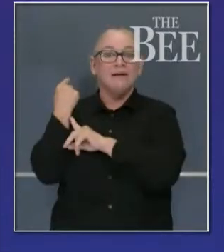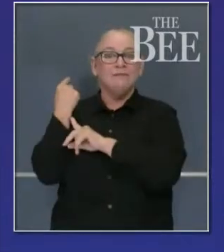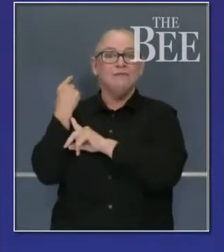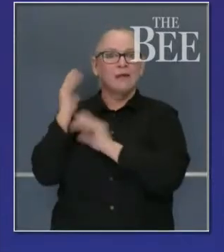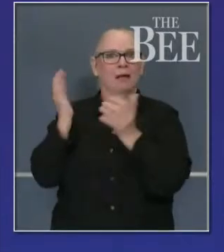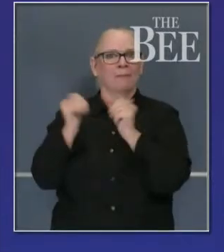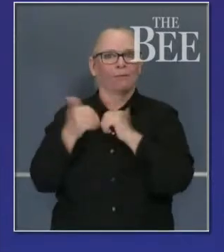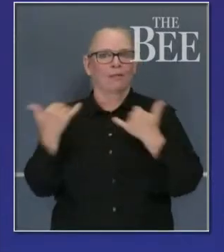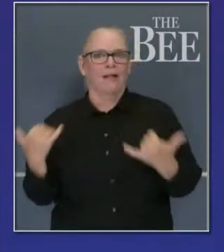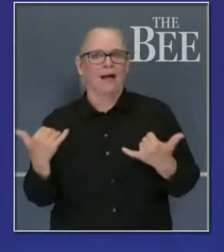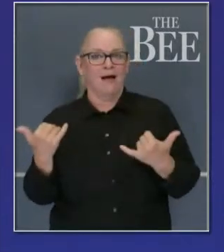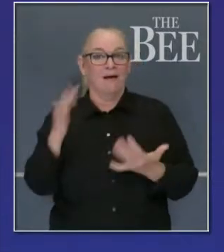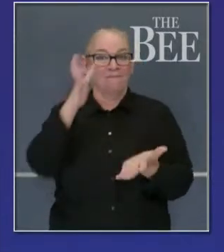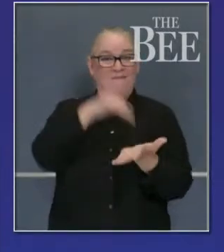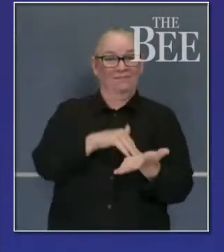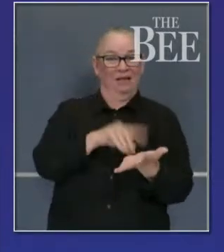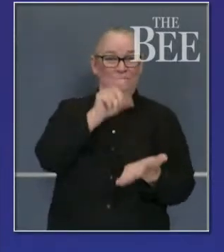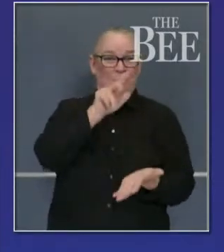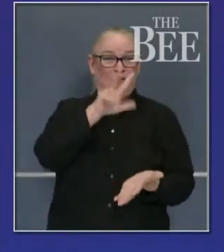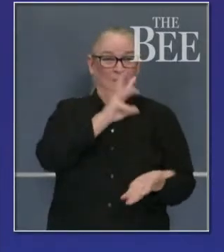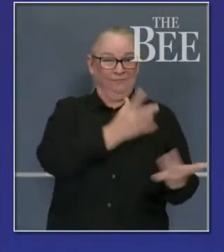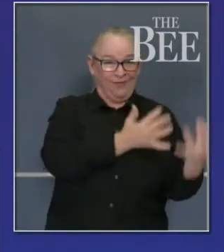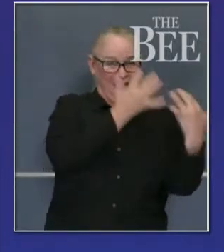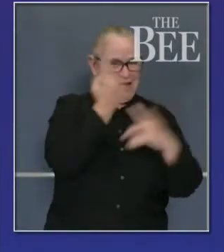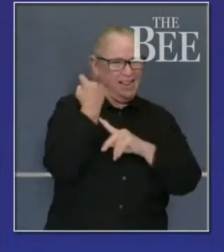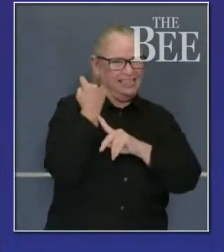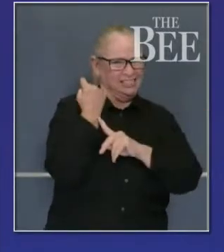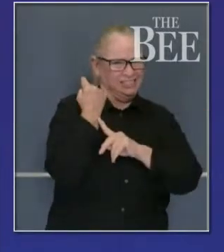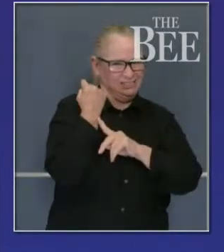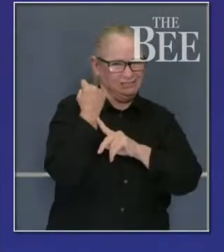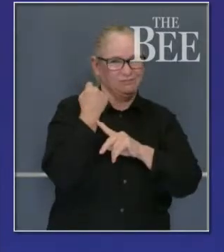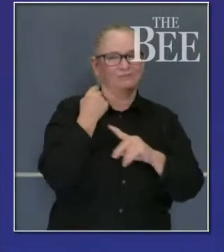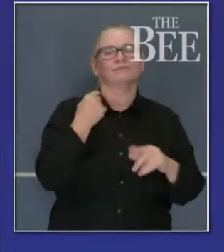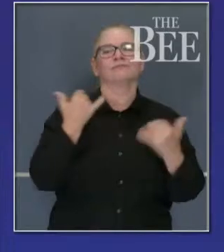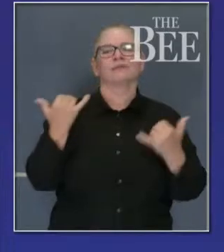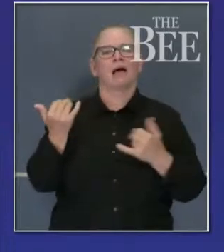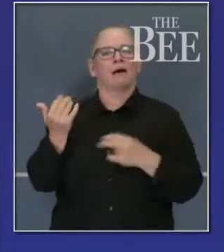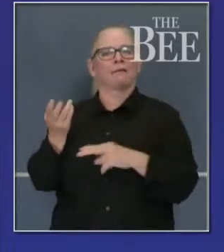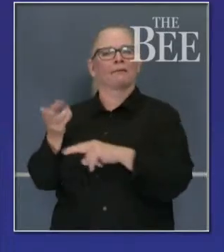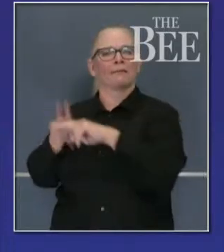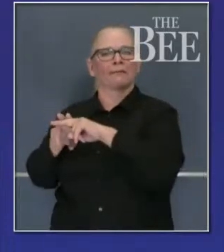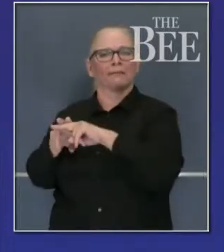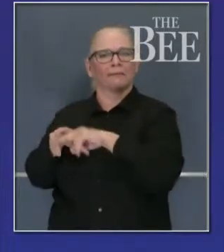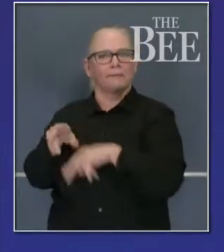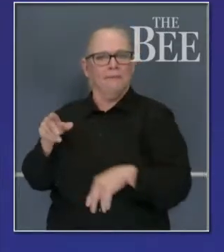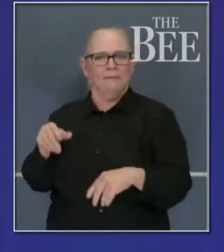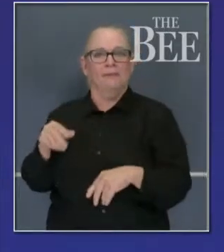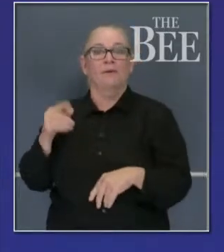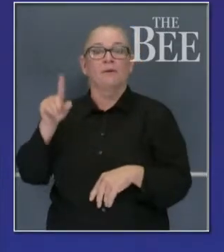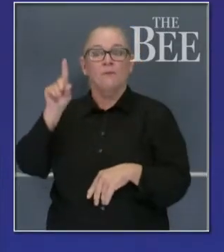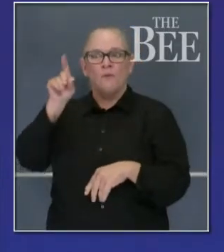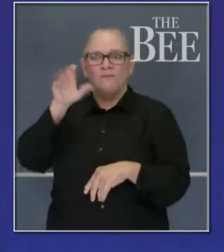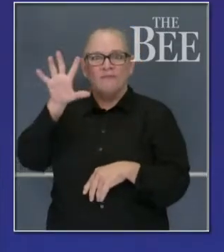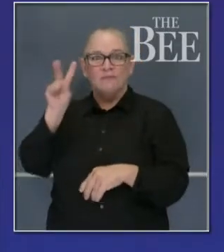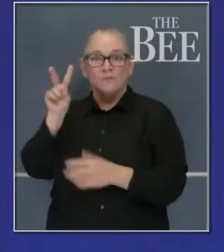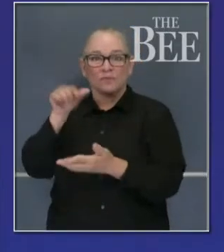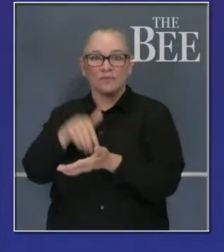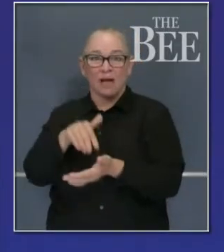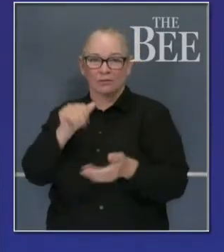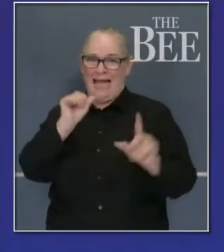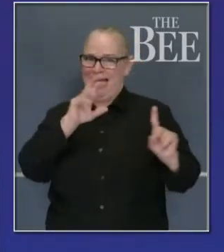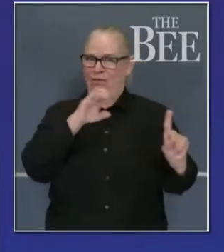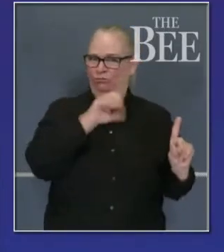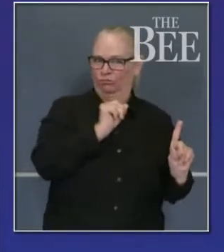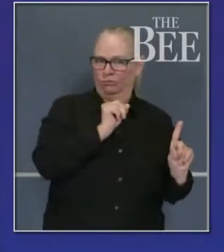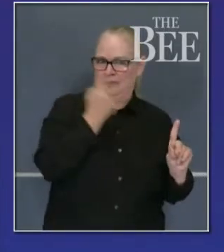had 5,136 fires, only burning 152,000 acres. Again, this year,